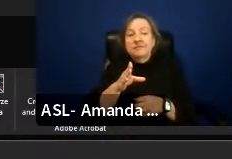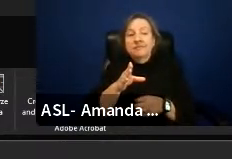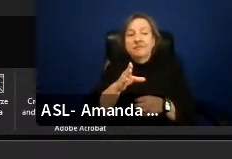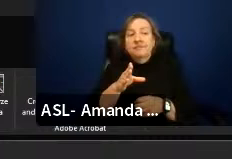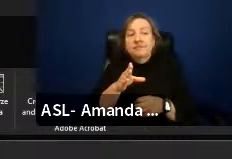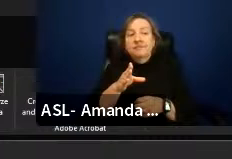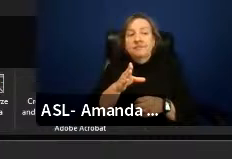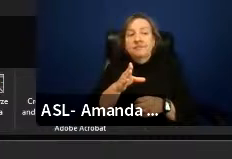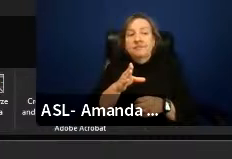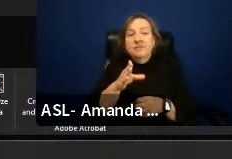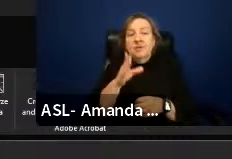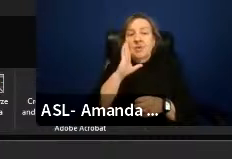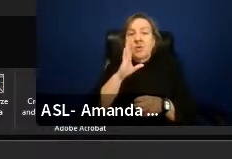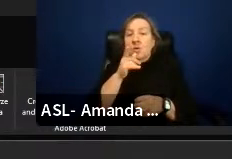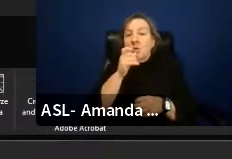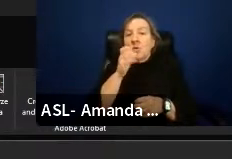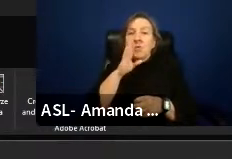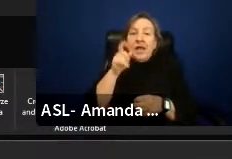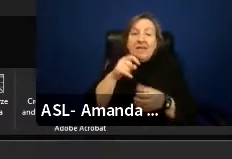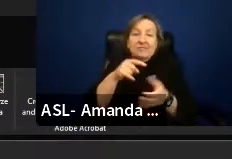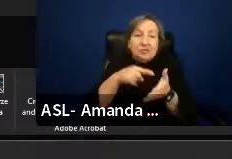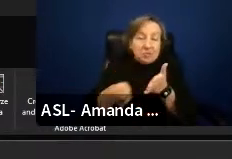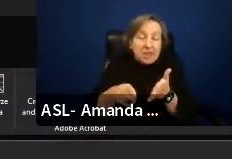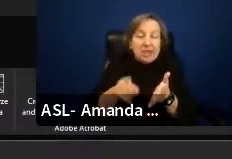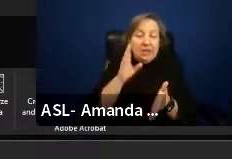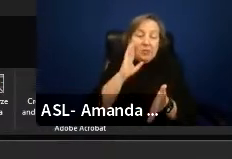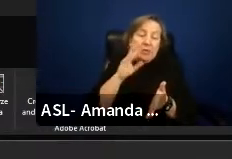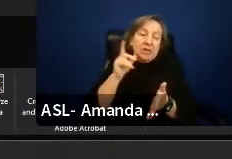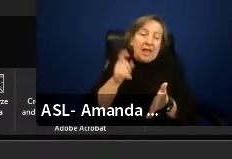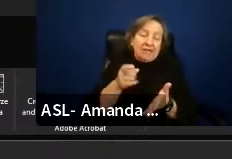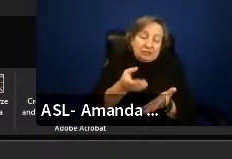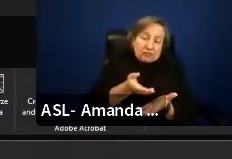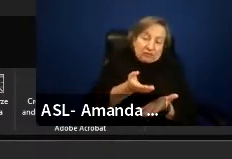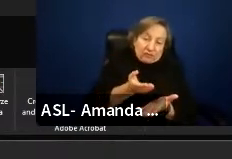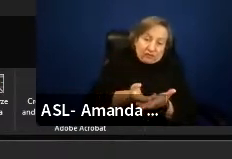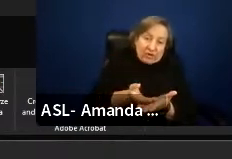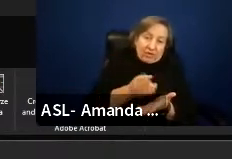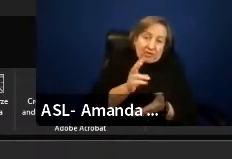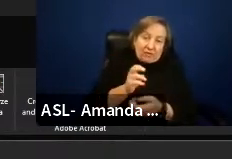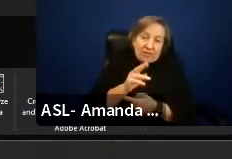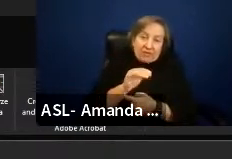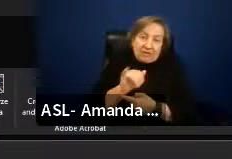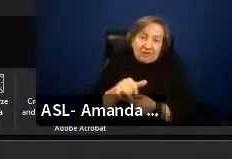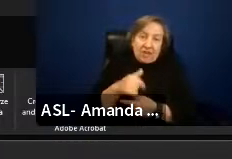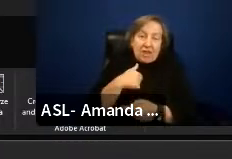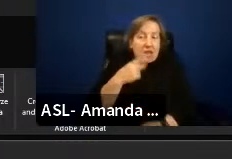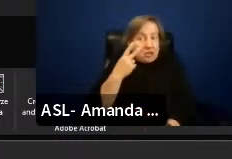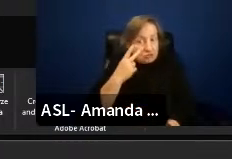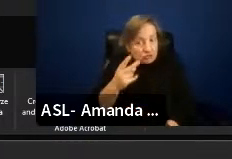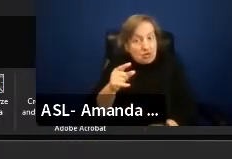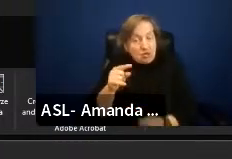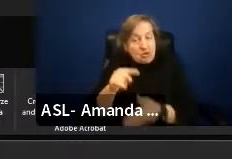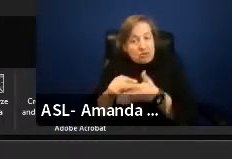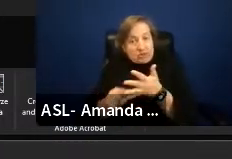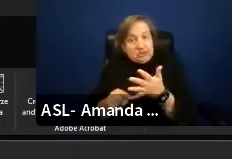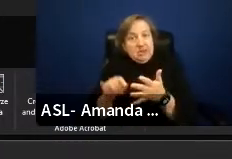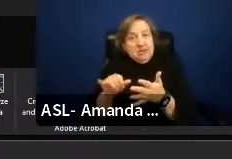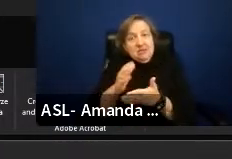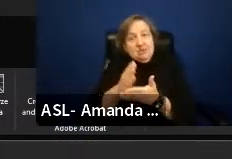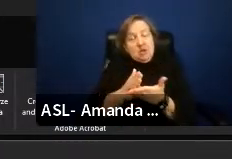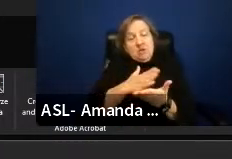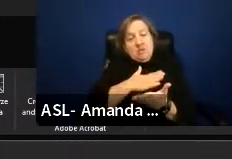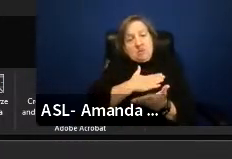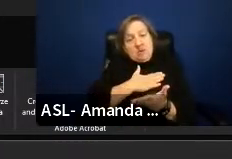hook for paying, they're gonna have to have verifiable, I saw this is part of